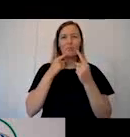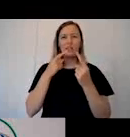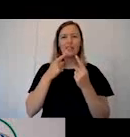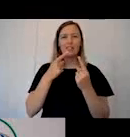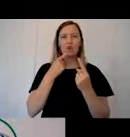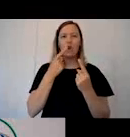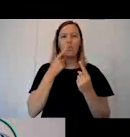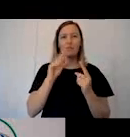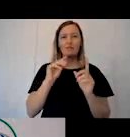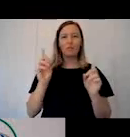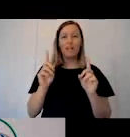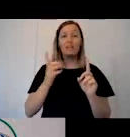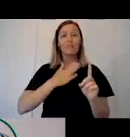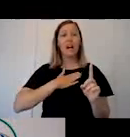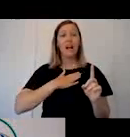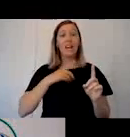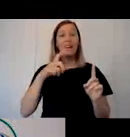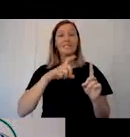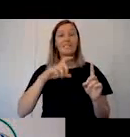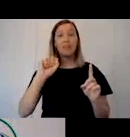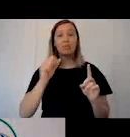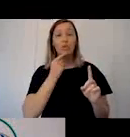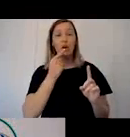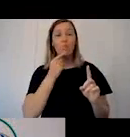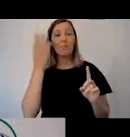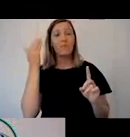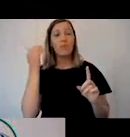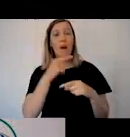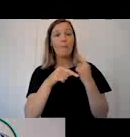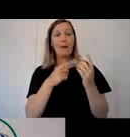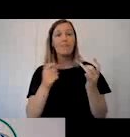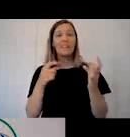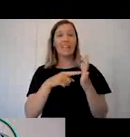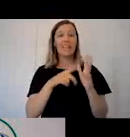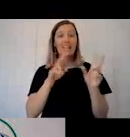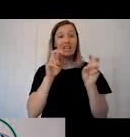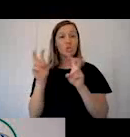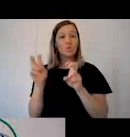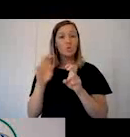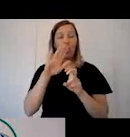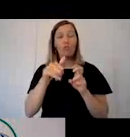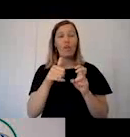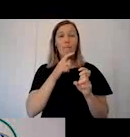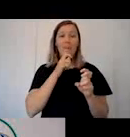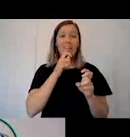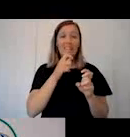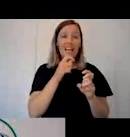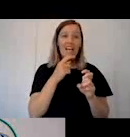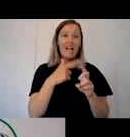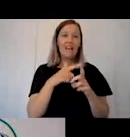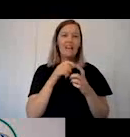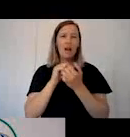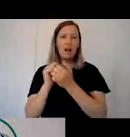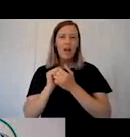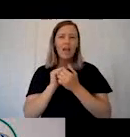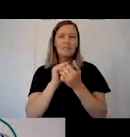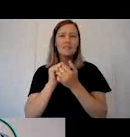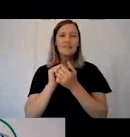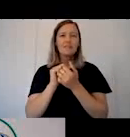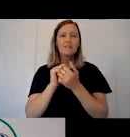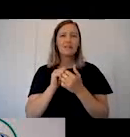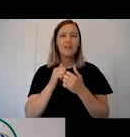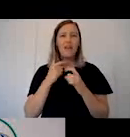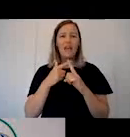really like what Catherine was saying earlier about the key issues of media and alliances and